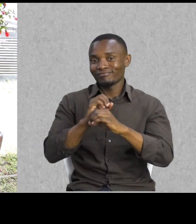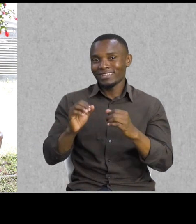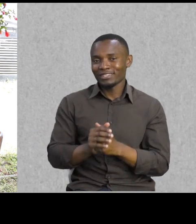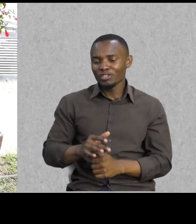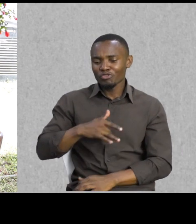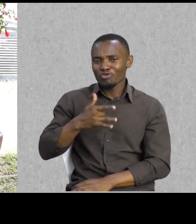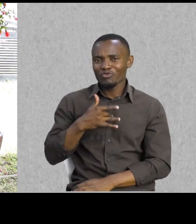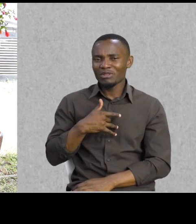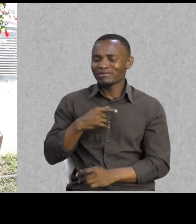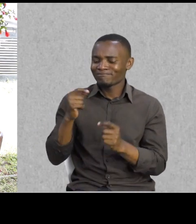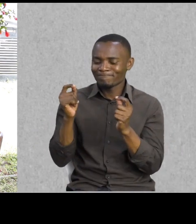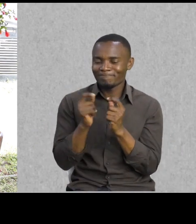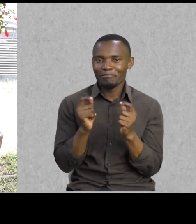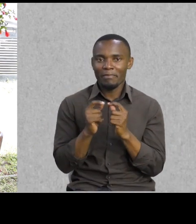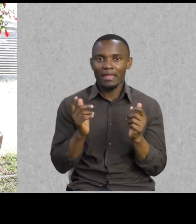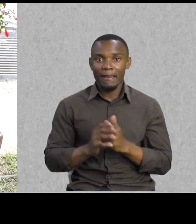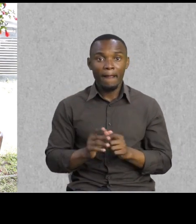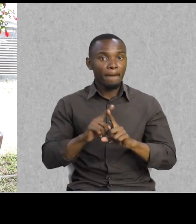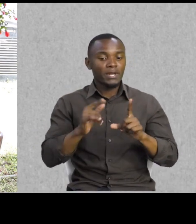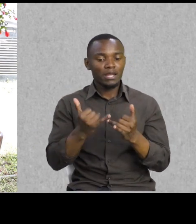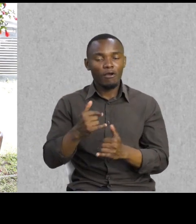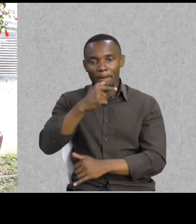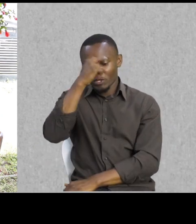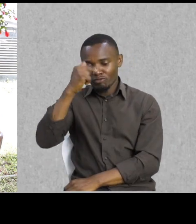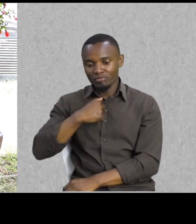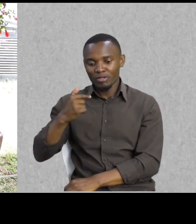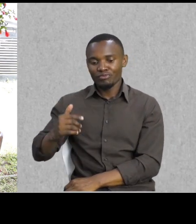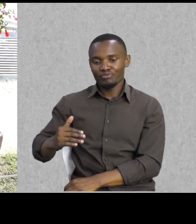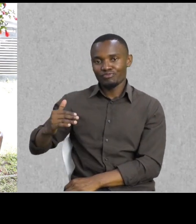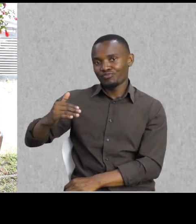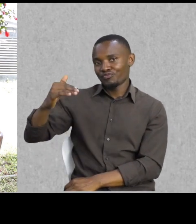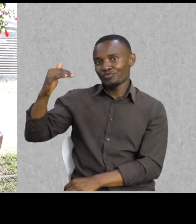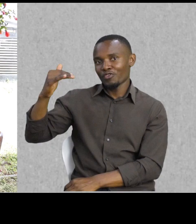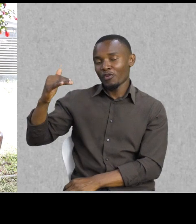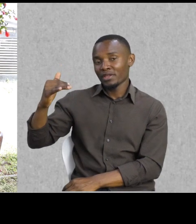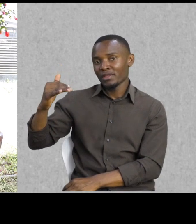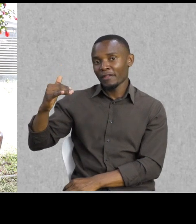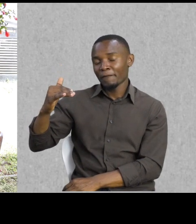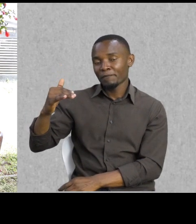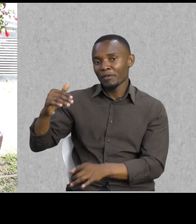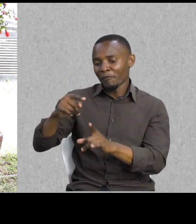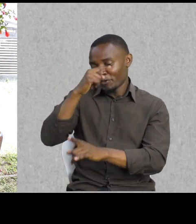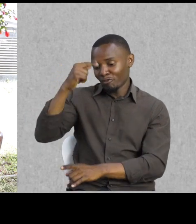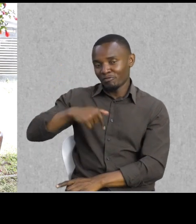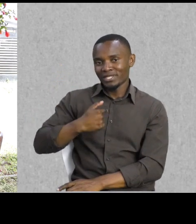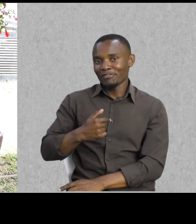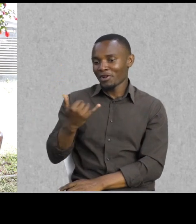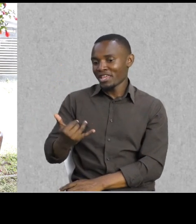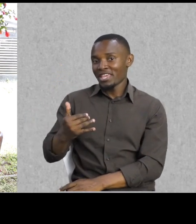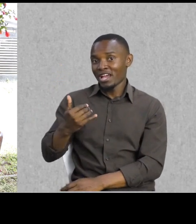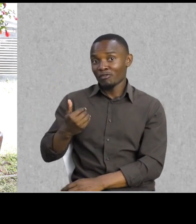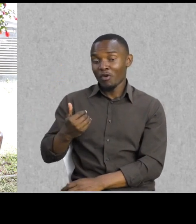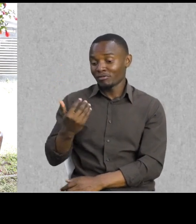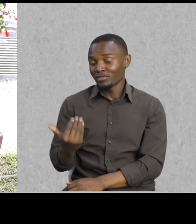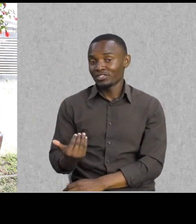start feeling so much pain. So, but because I'm growing up, because I'm a young child, you